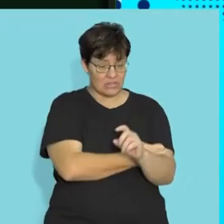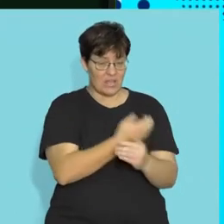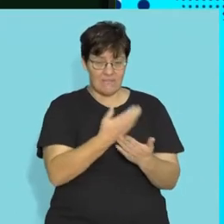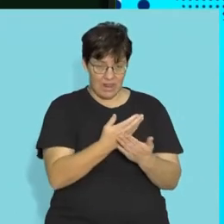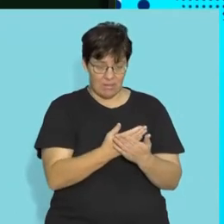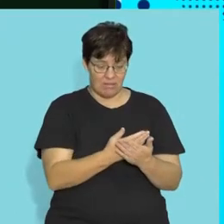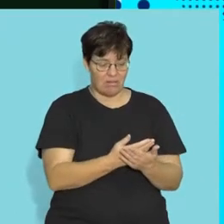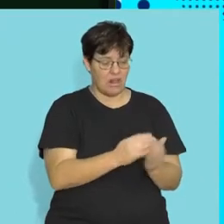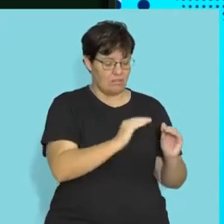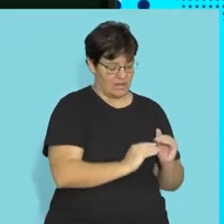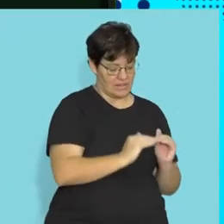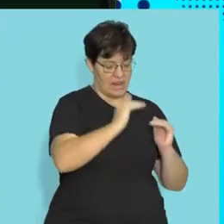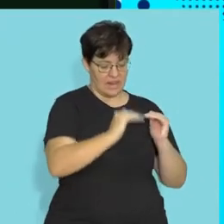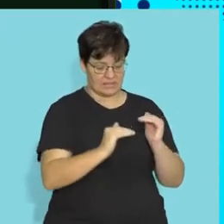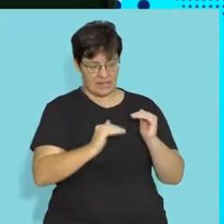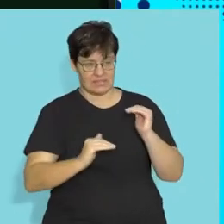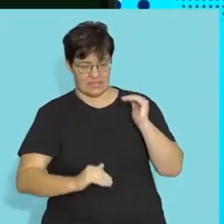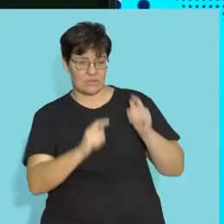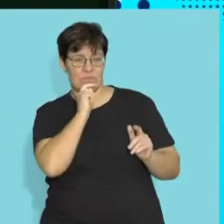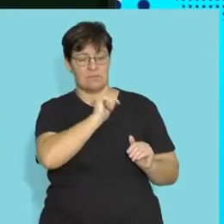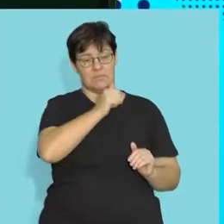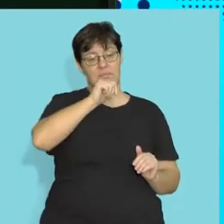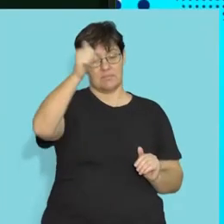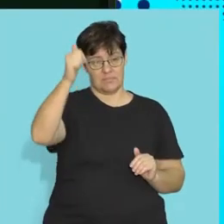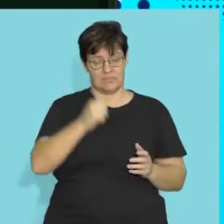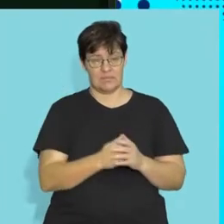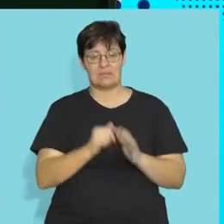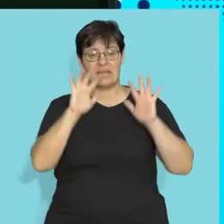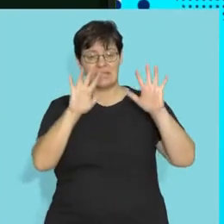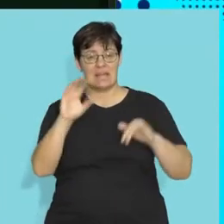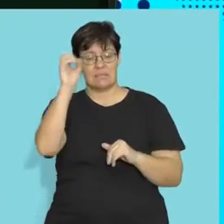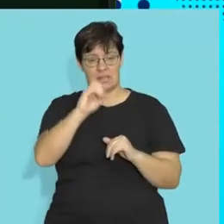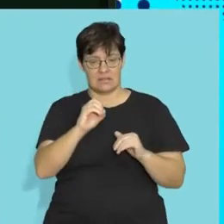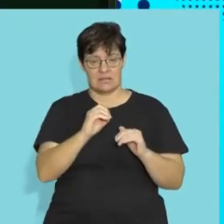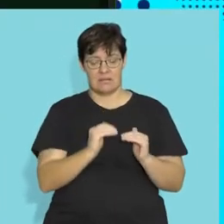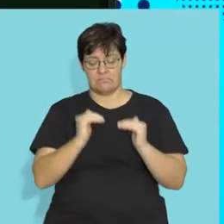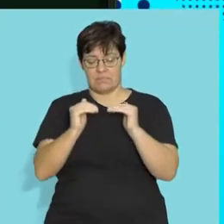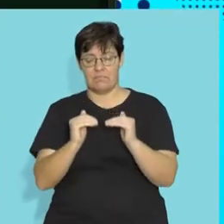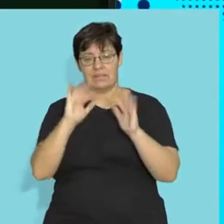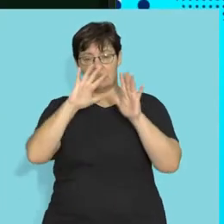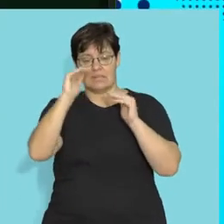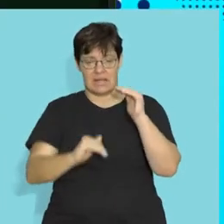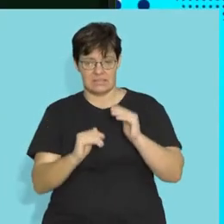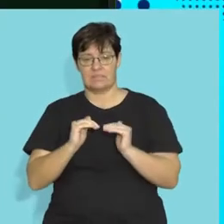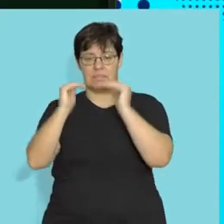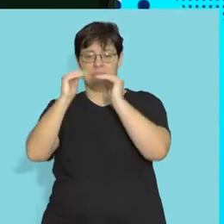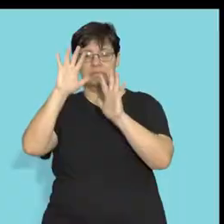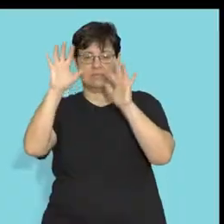energy available significantly decreases. And that's by a ratio of 10% every trophic level.